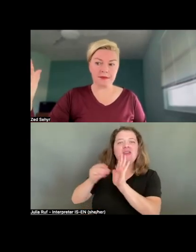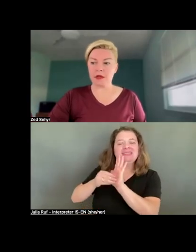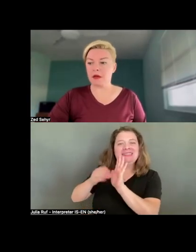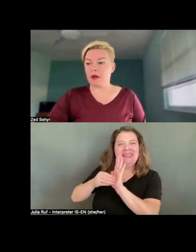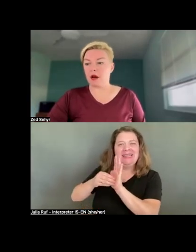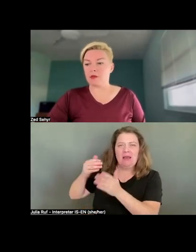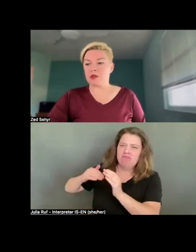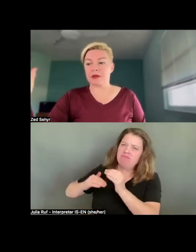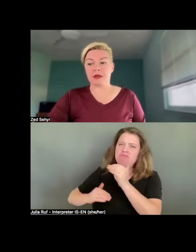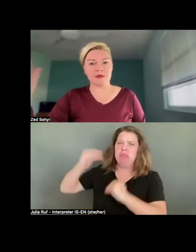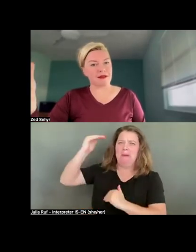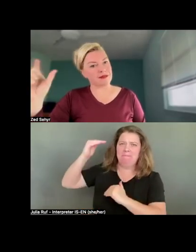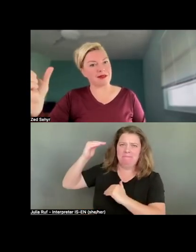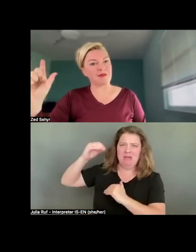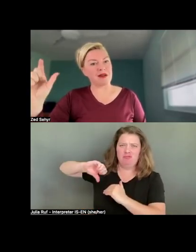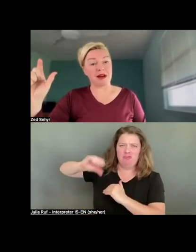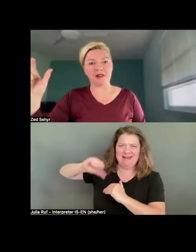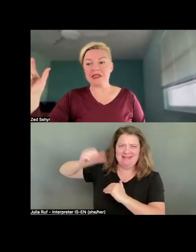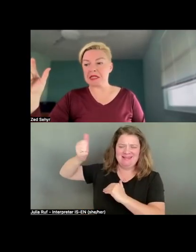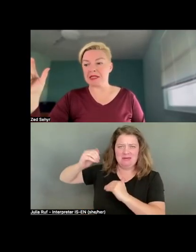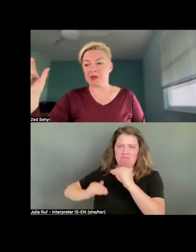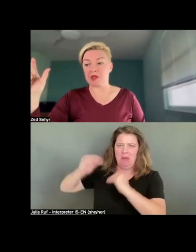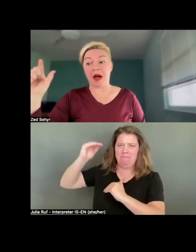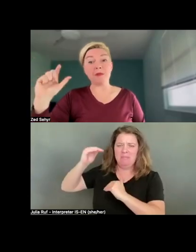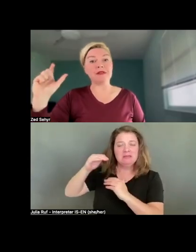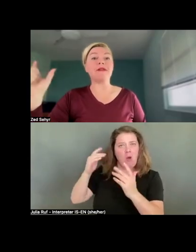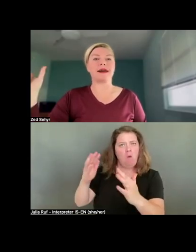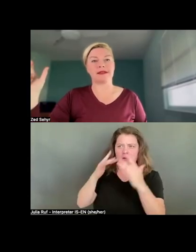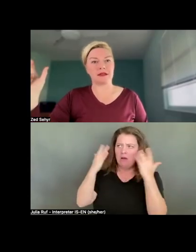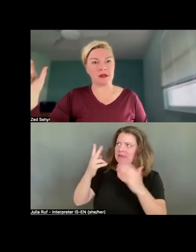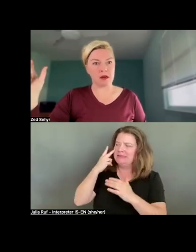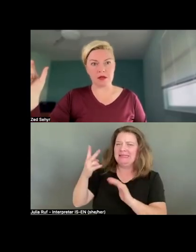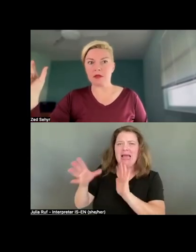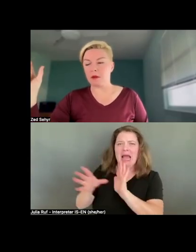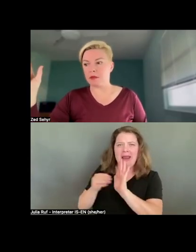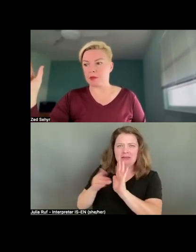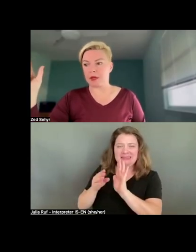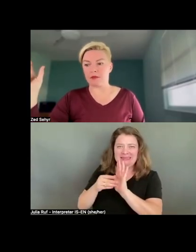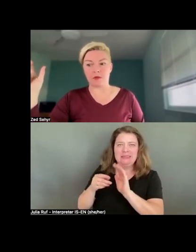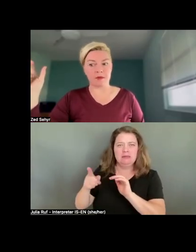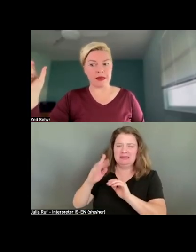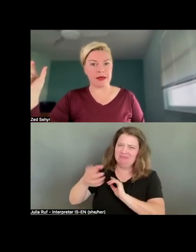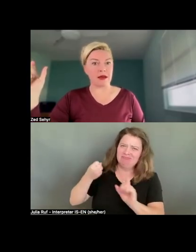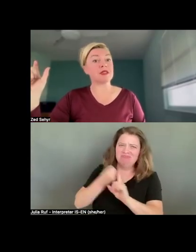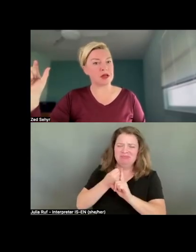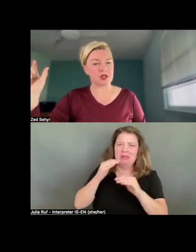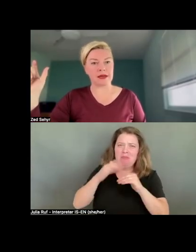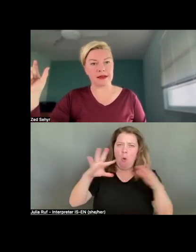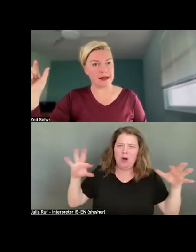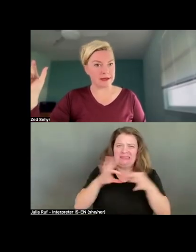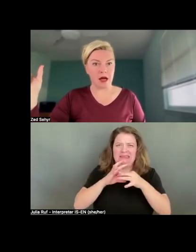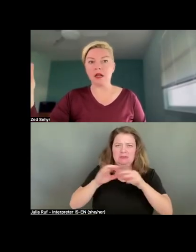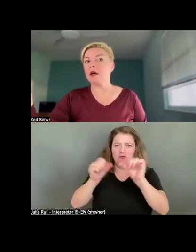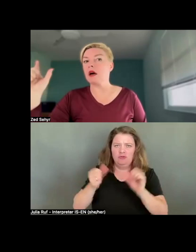iconicity. So it seems that this iconicity seems to amplify this alignment between form and meaning, especially